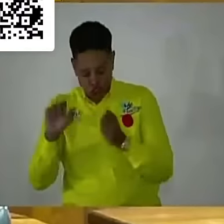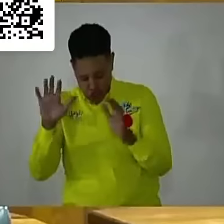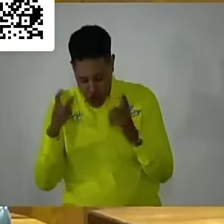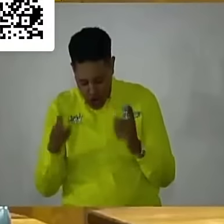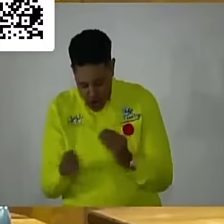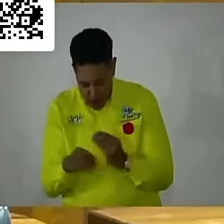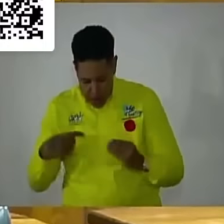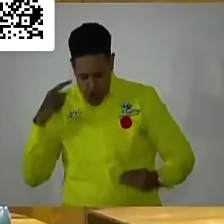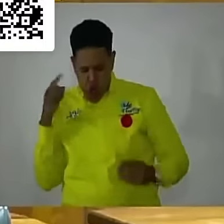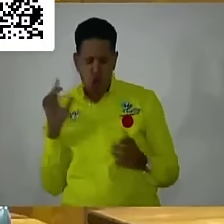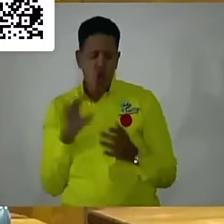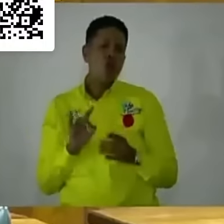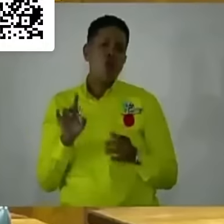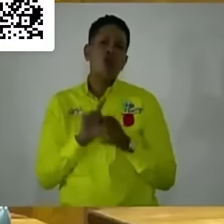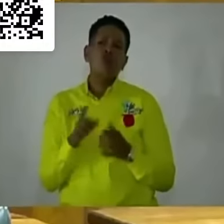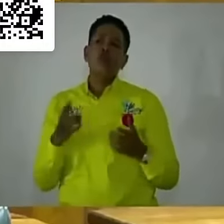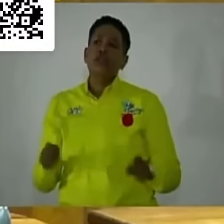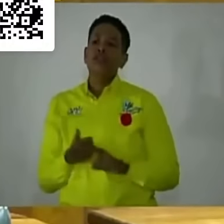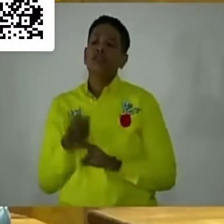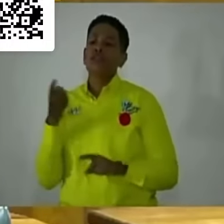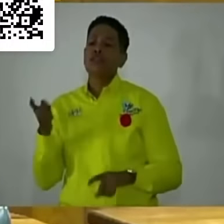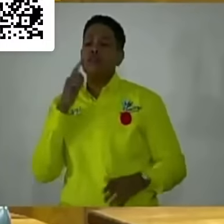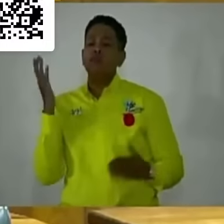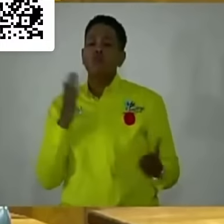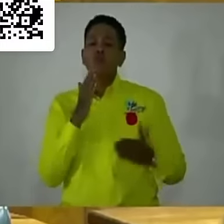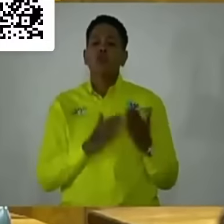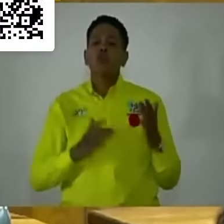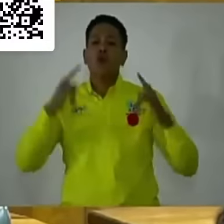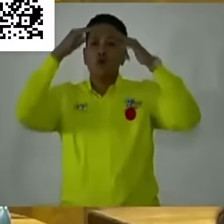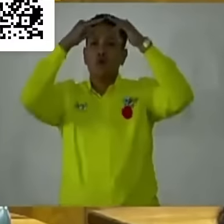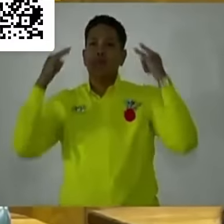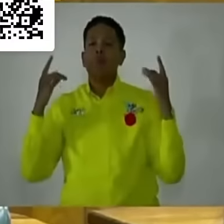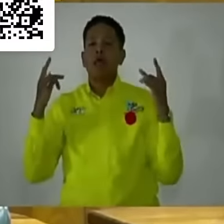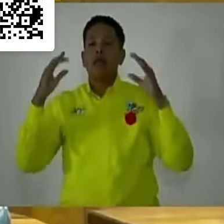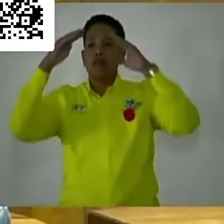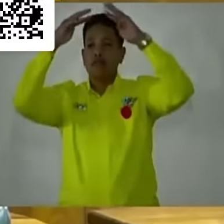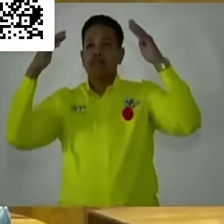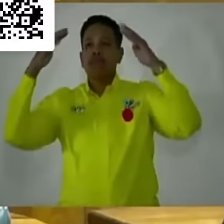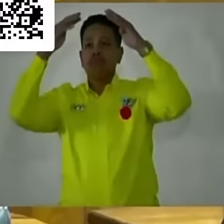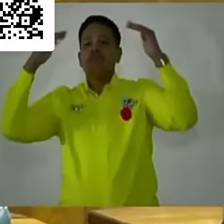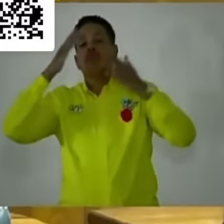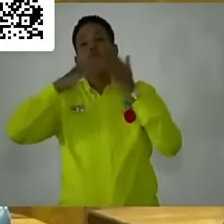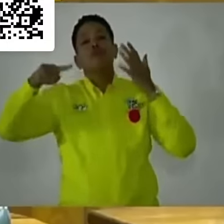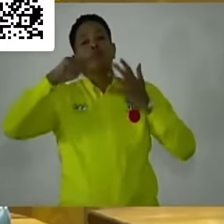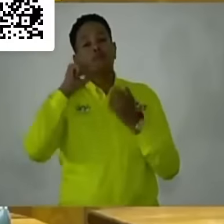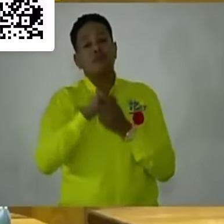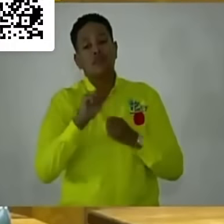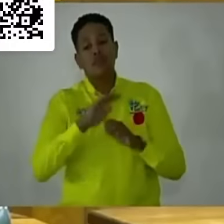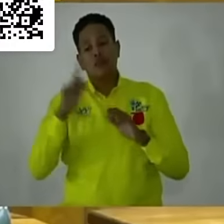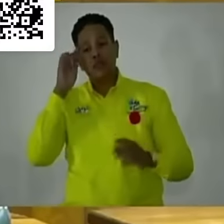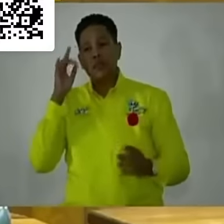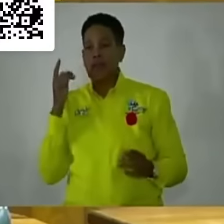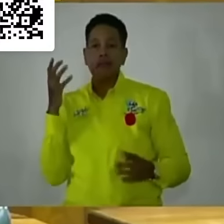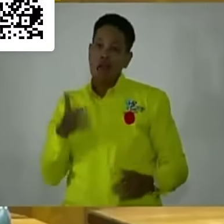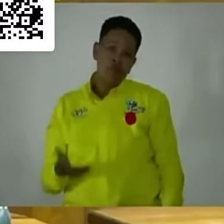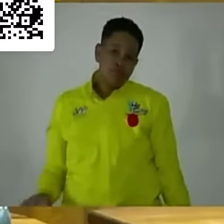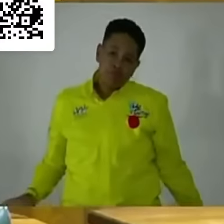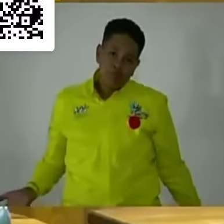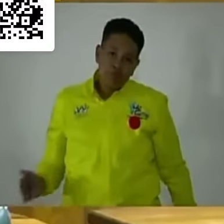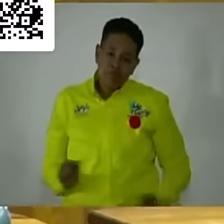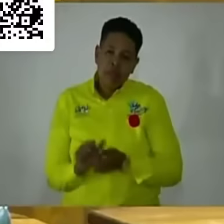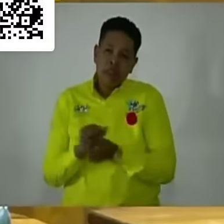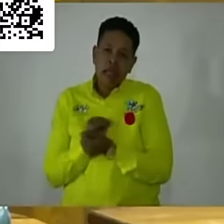heard you speak earlier about bringing some tarpaulin to some of those. I don't think tarpaulin can help with the